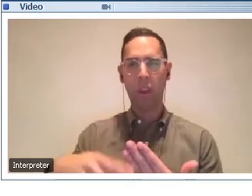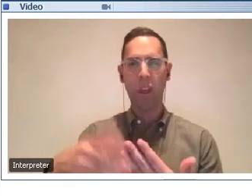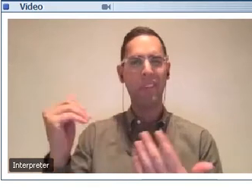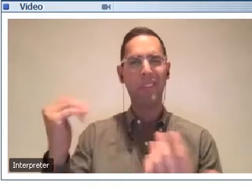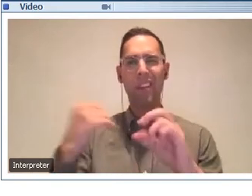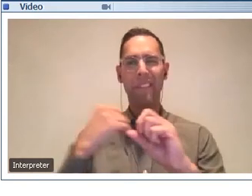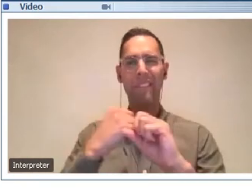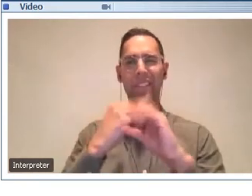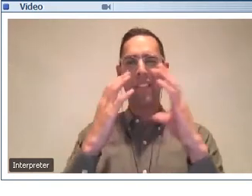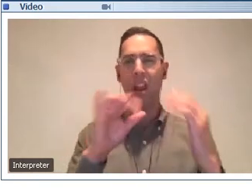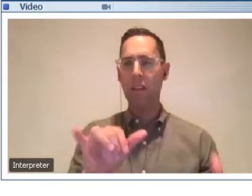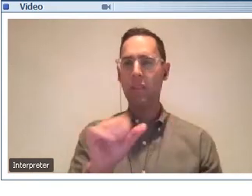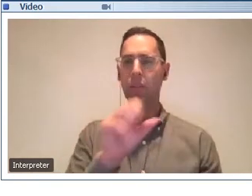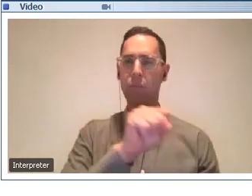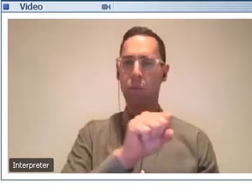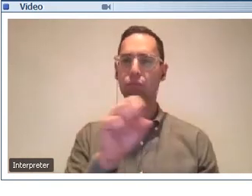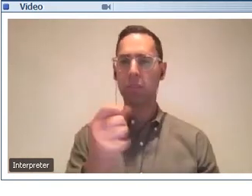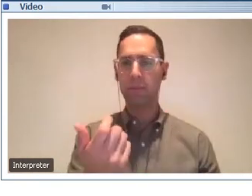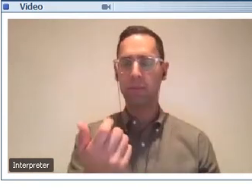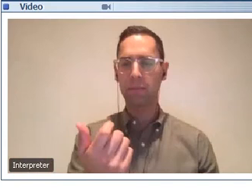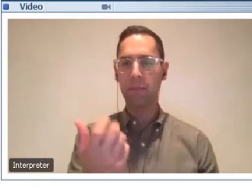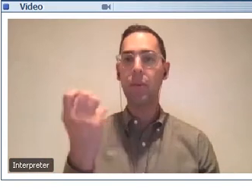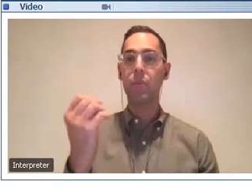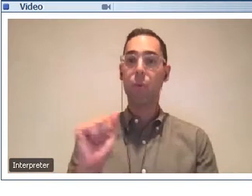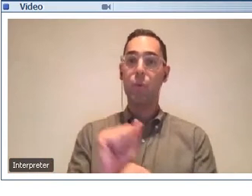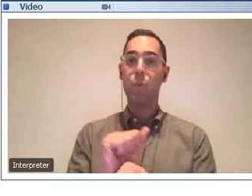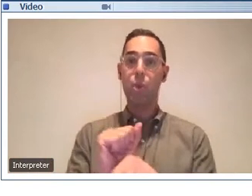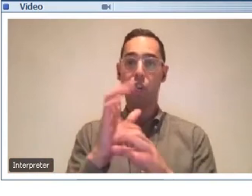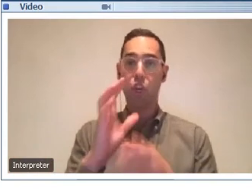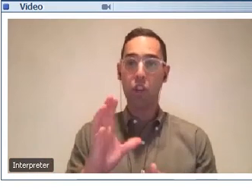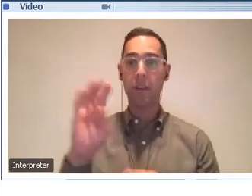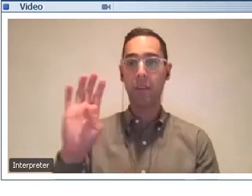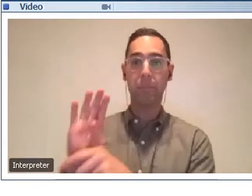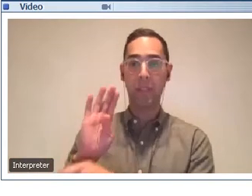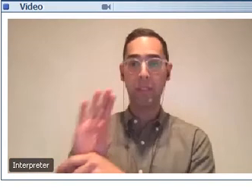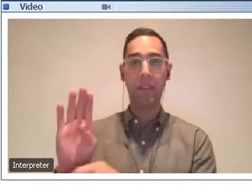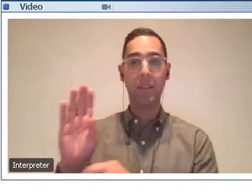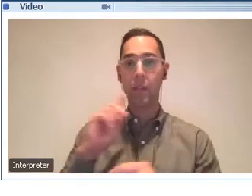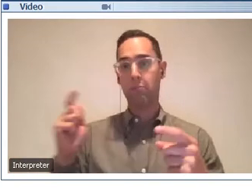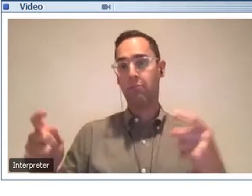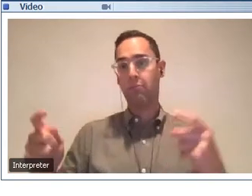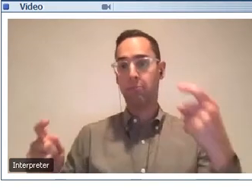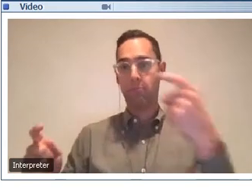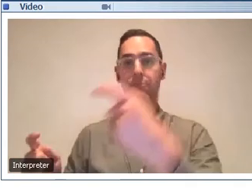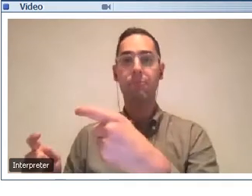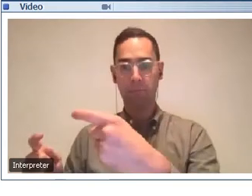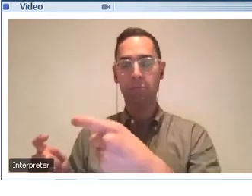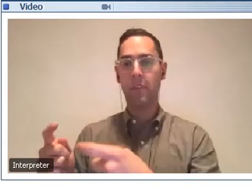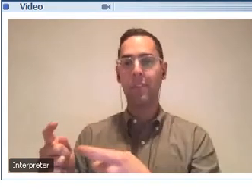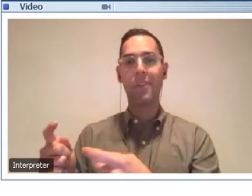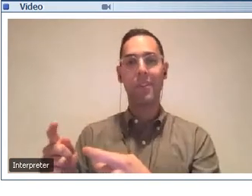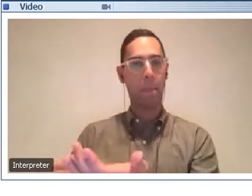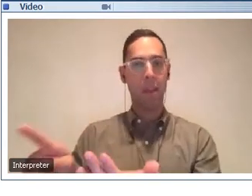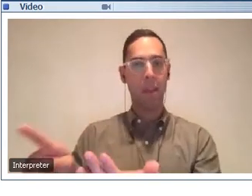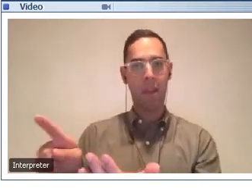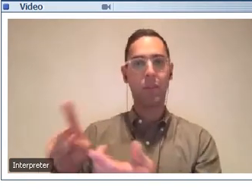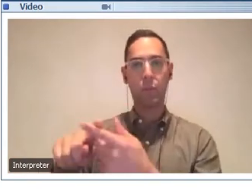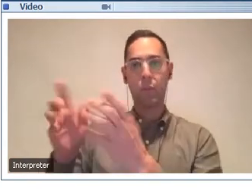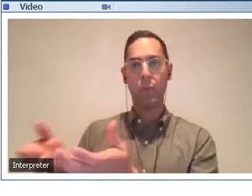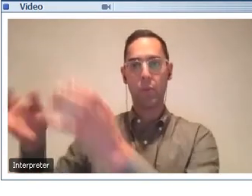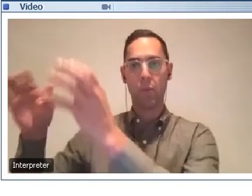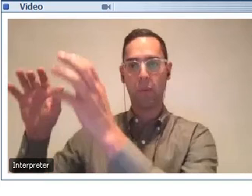and their employers would each make contributions paid as a percentage of a worker's earnings out of